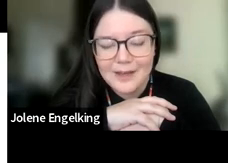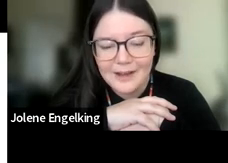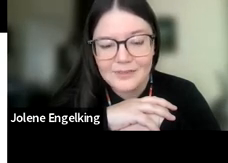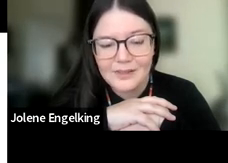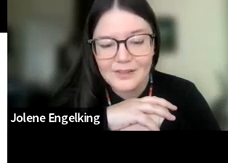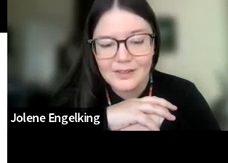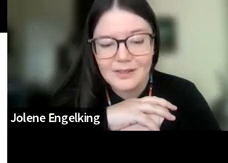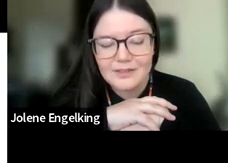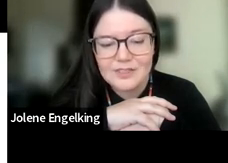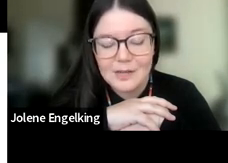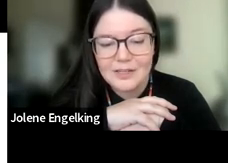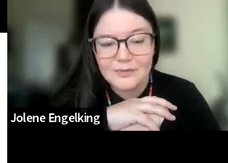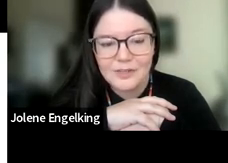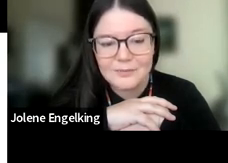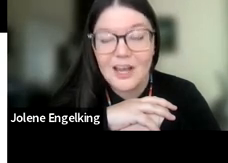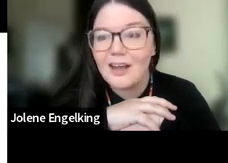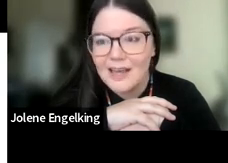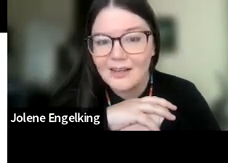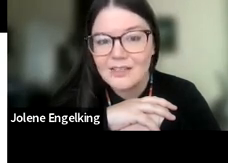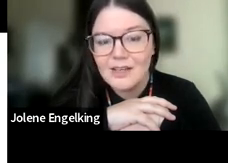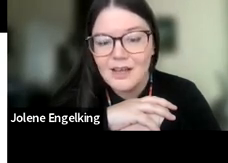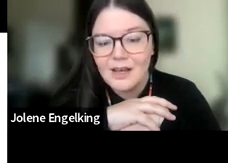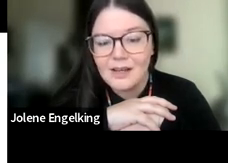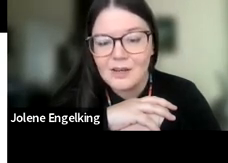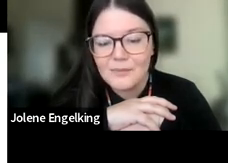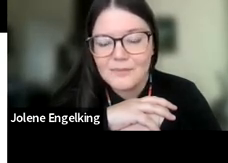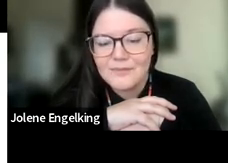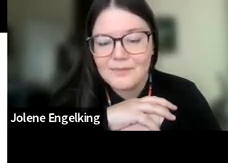the impact that stemming from contact,